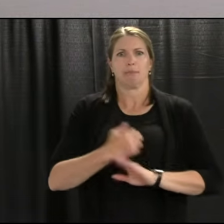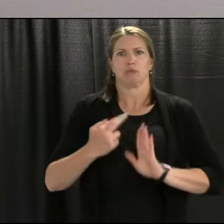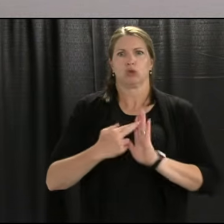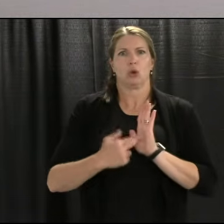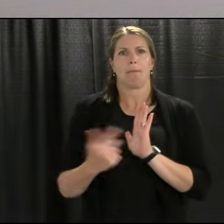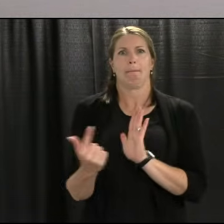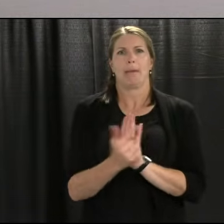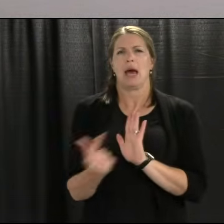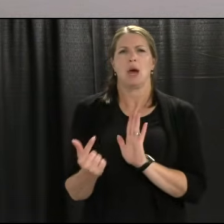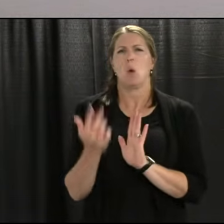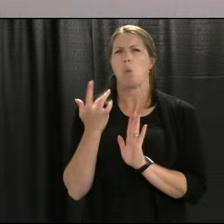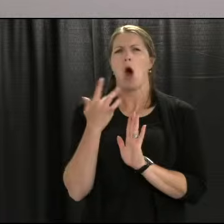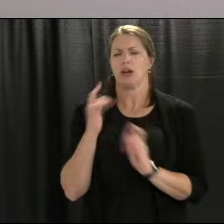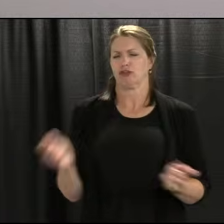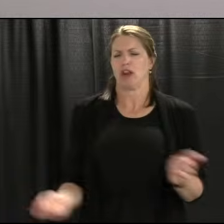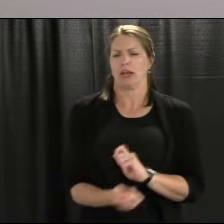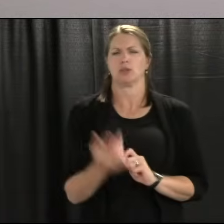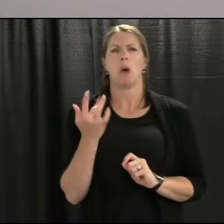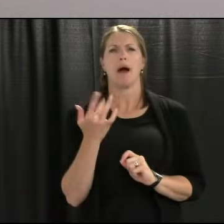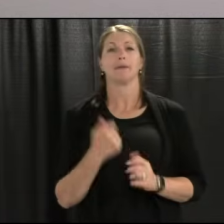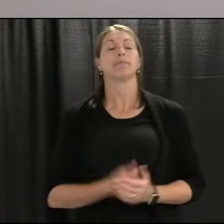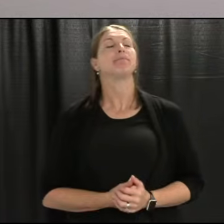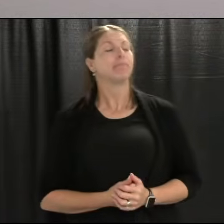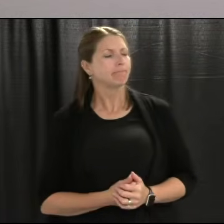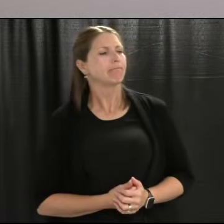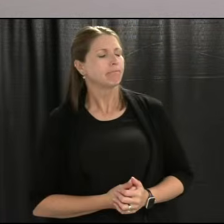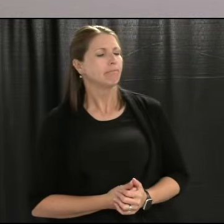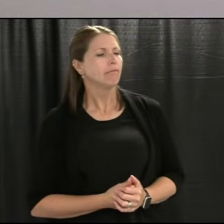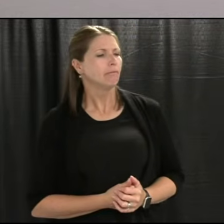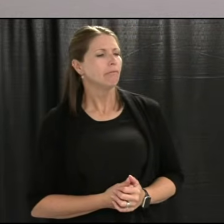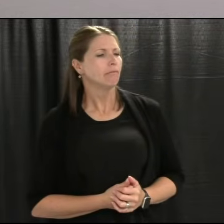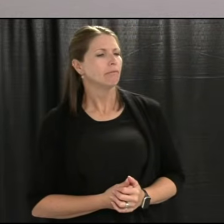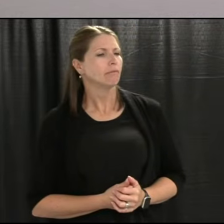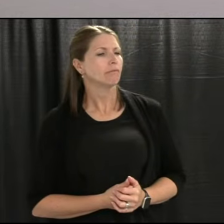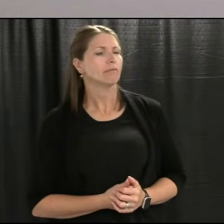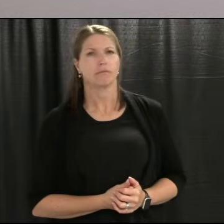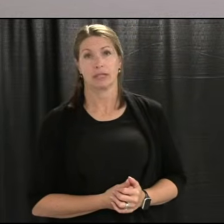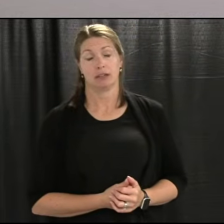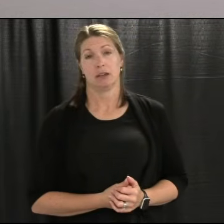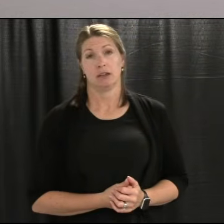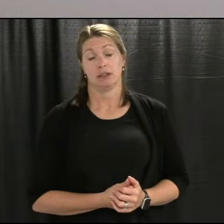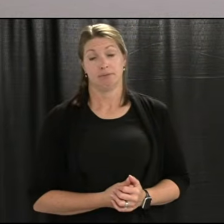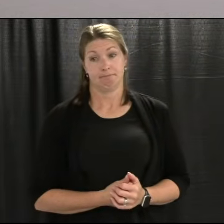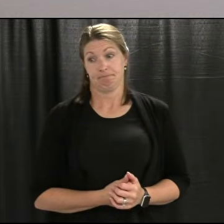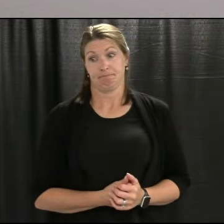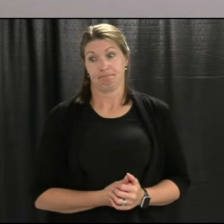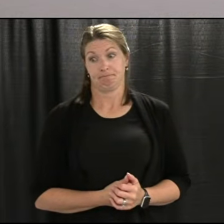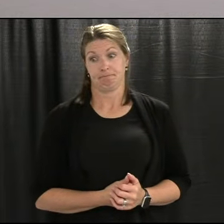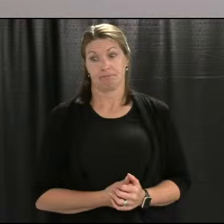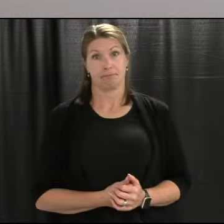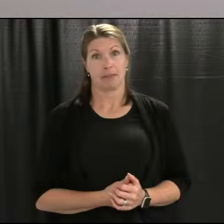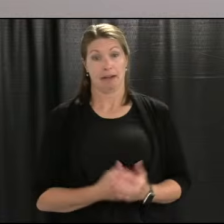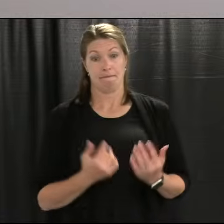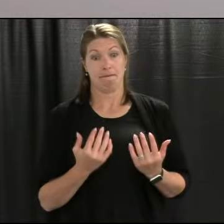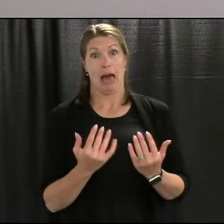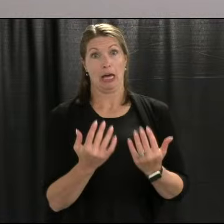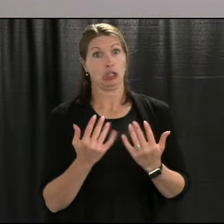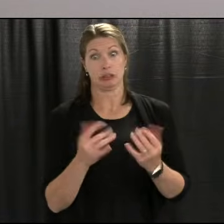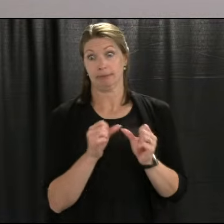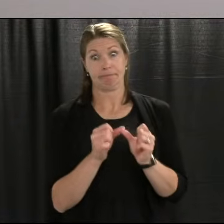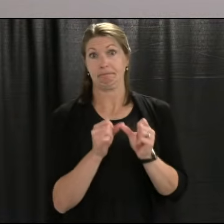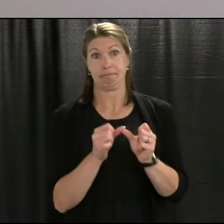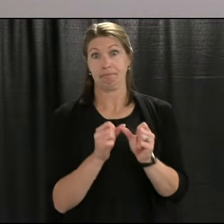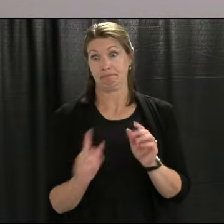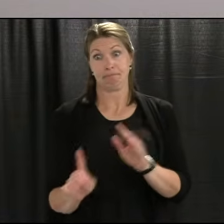Yeah, so what's changed is that fires continue to happen.